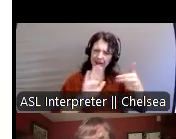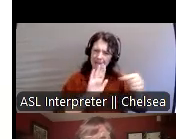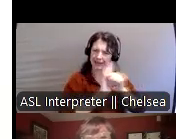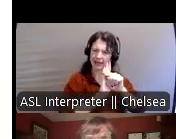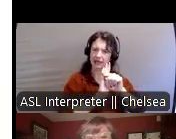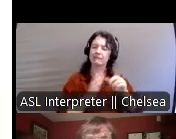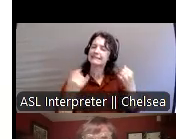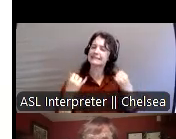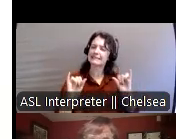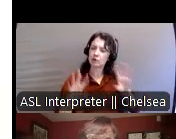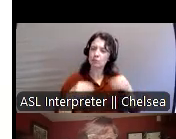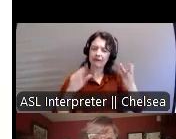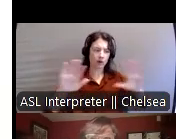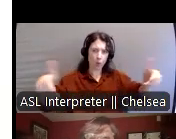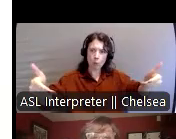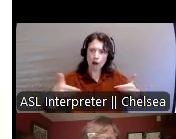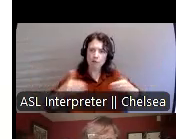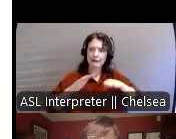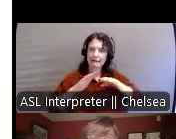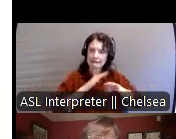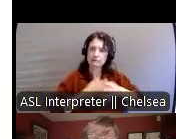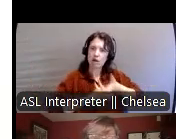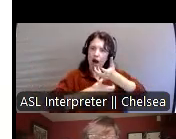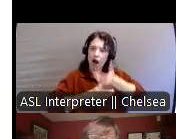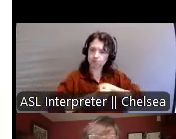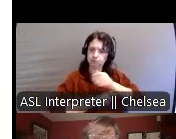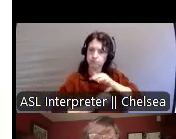accessible, welcoming, and trusting environments of care.